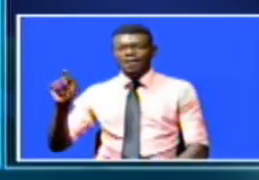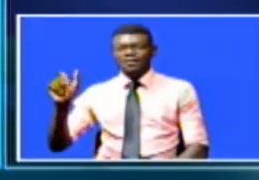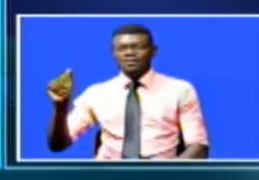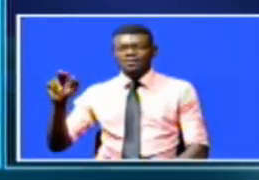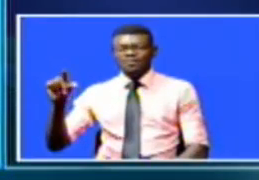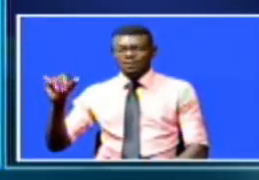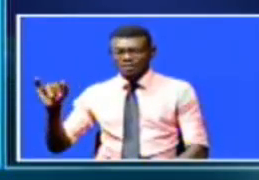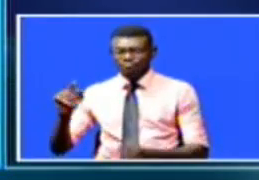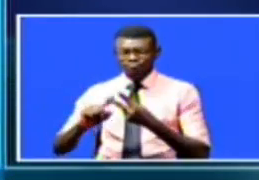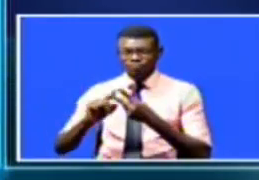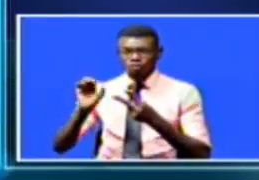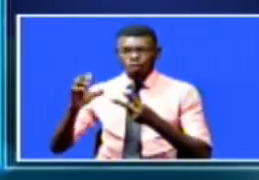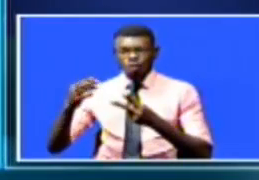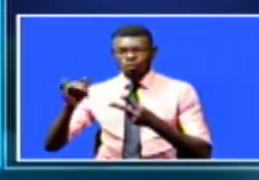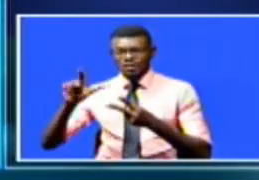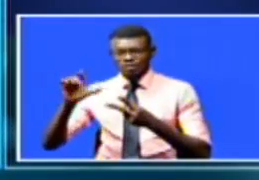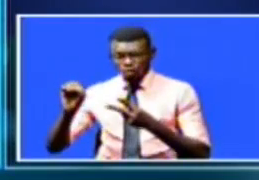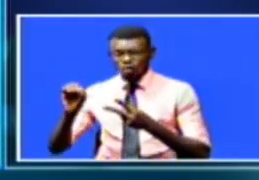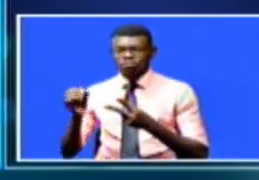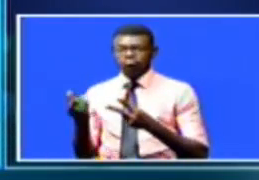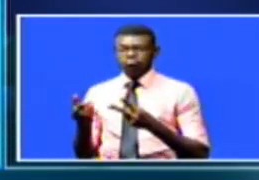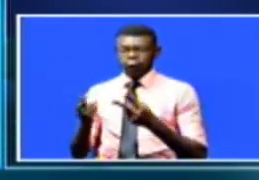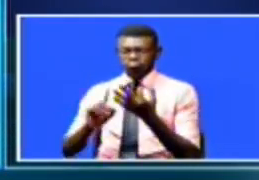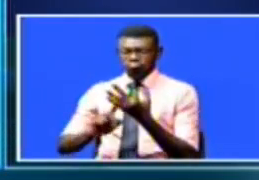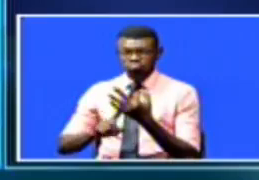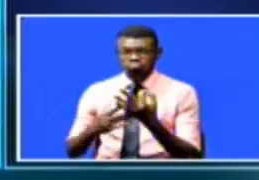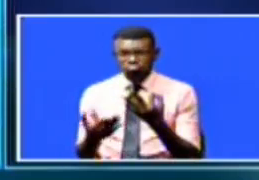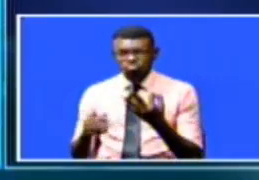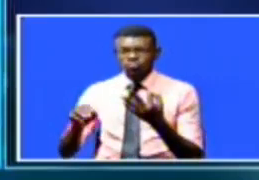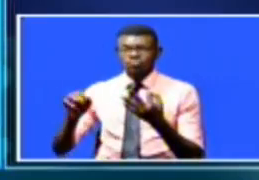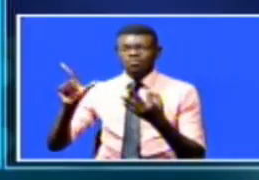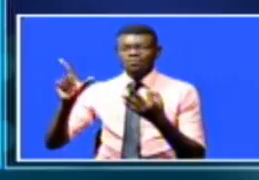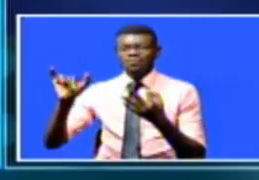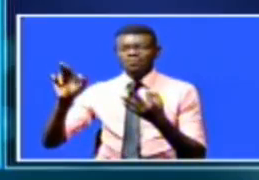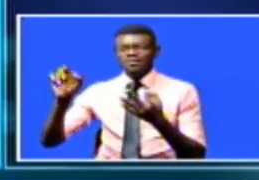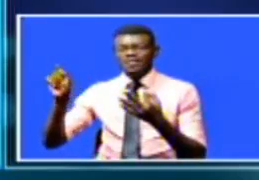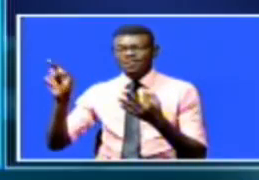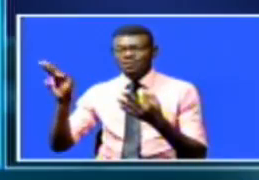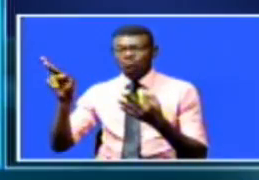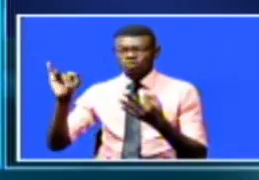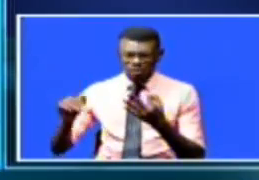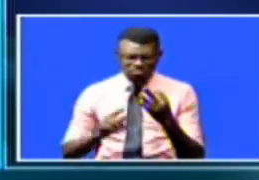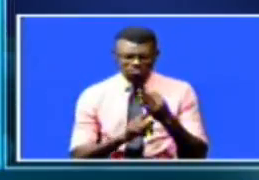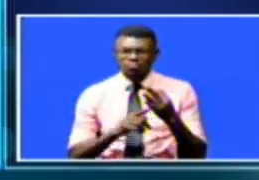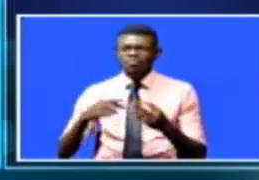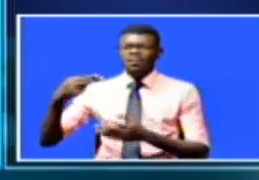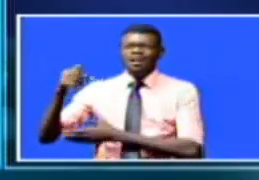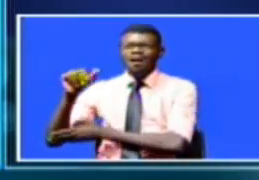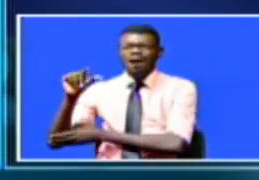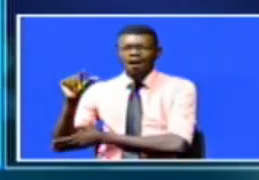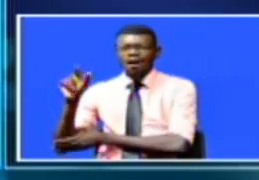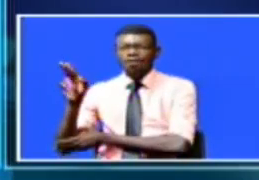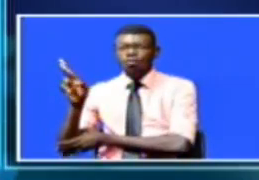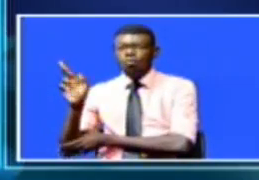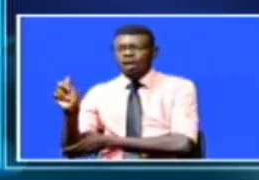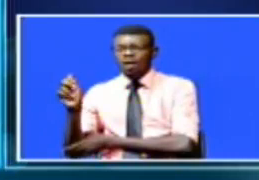from NASA. I reached out to Senator Mithika Linturi, Senator Hargura. I reached out to them because I was